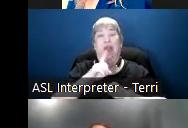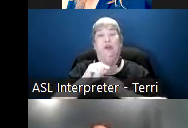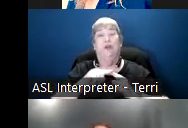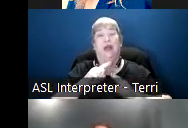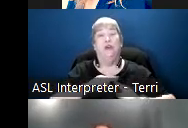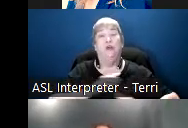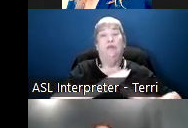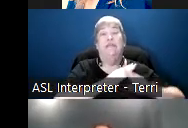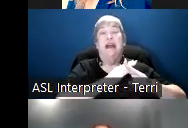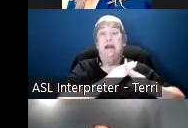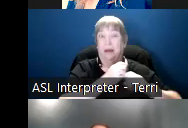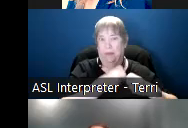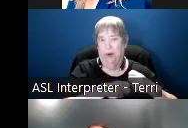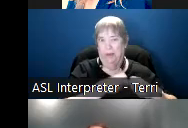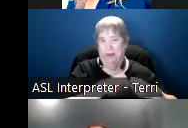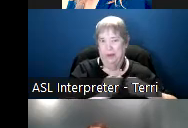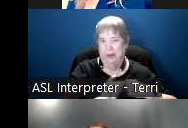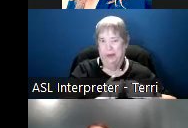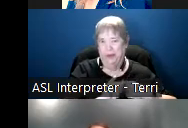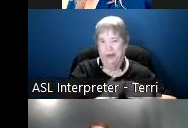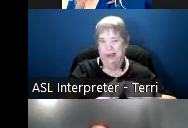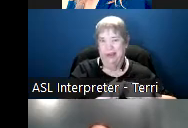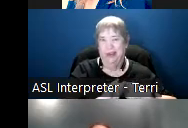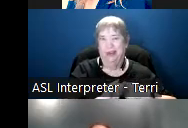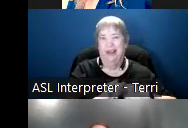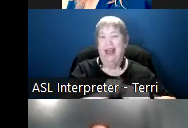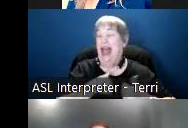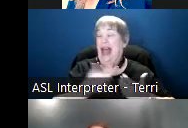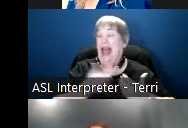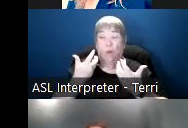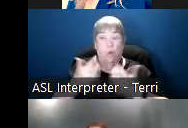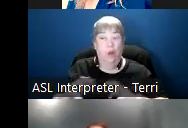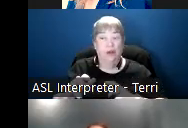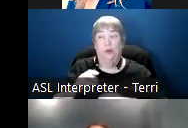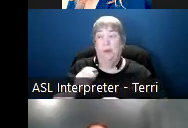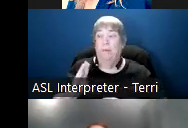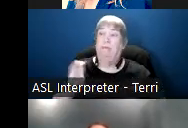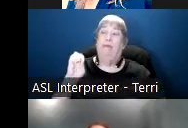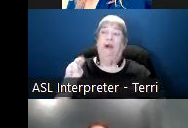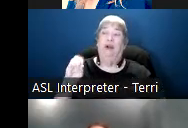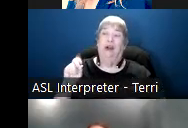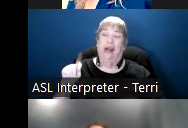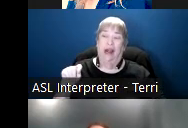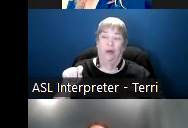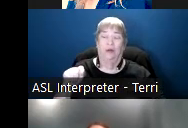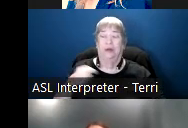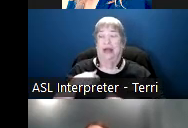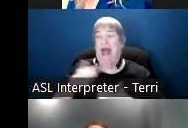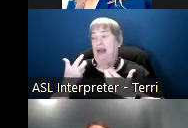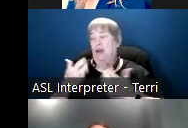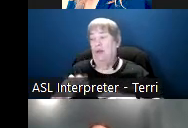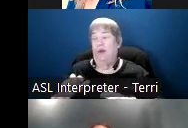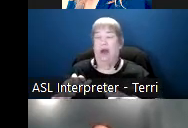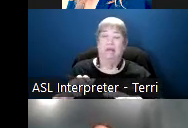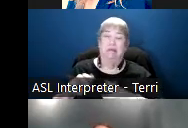mechanism. So trying to prevent yourself from experiencing burnout or prevent yourself from experiencing compassion fatigue or vicarious